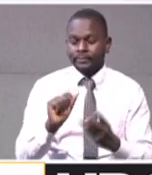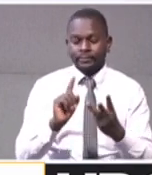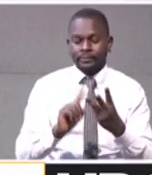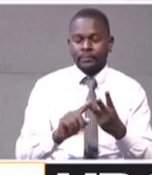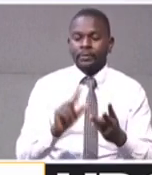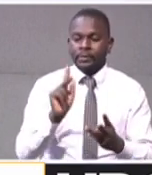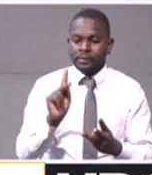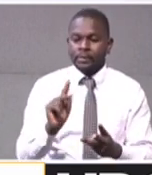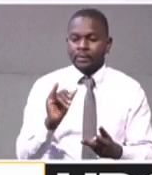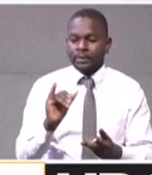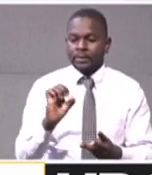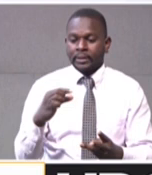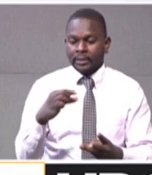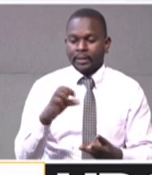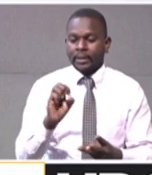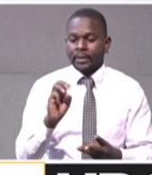Chegegwa,